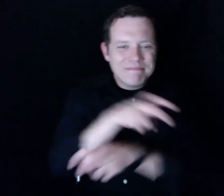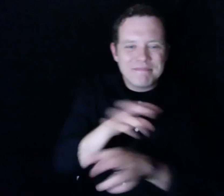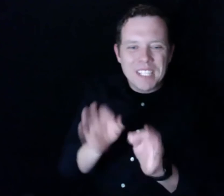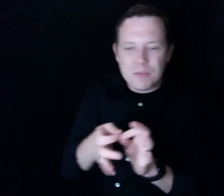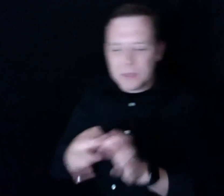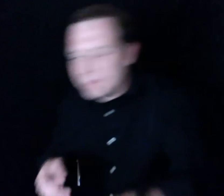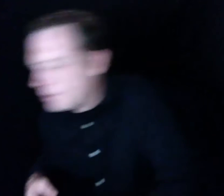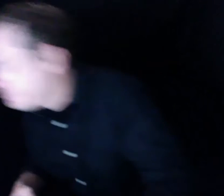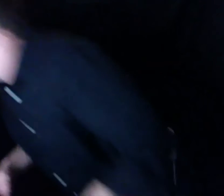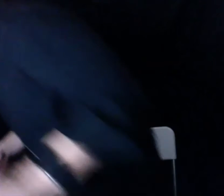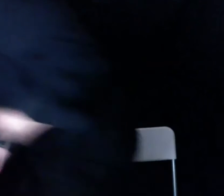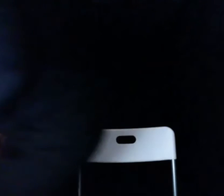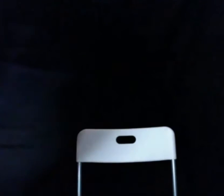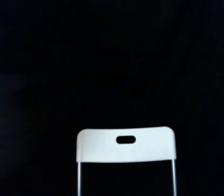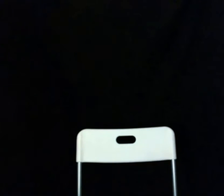now.